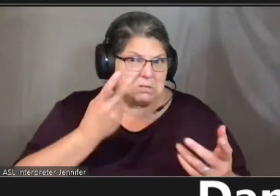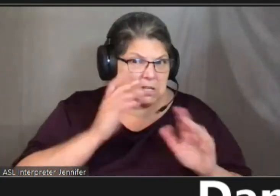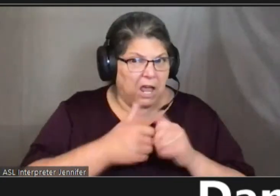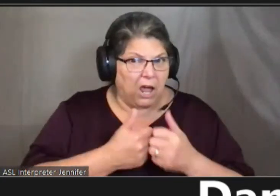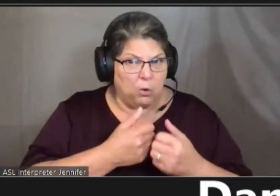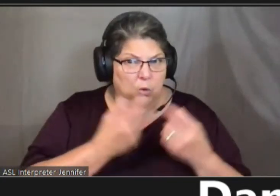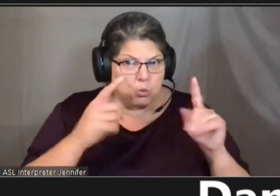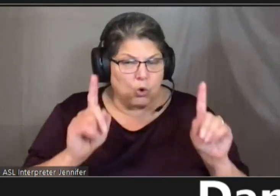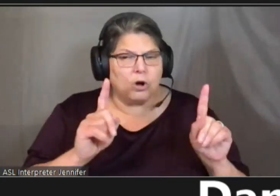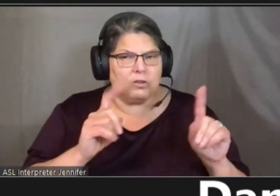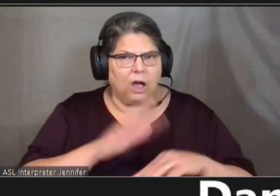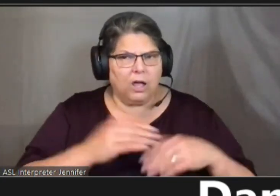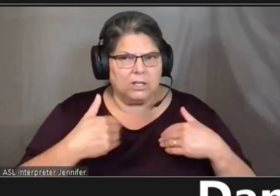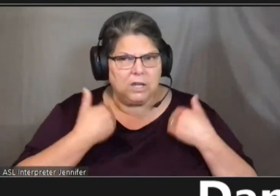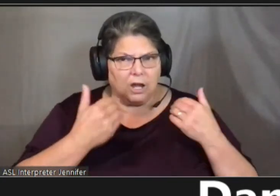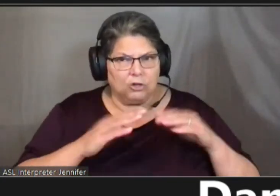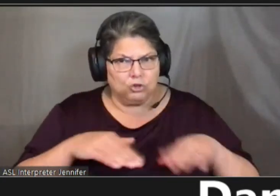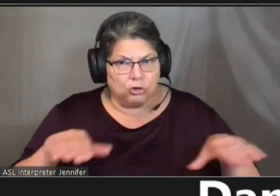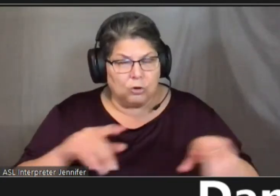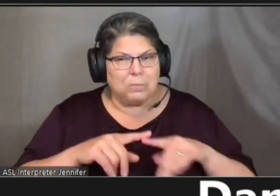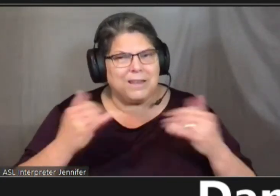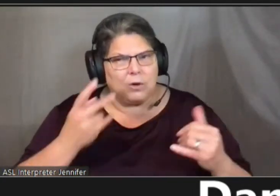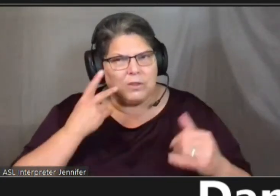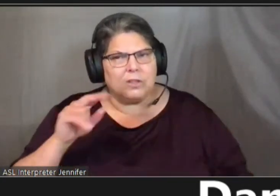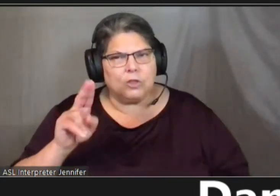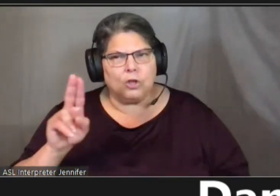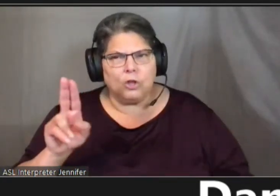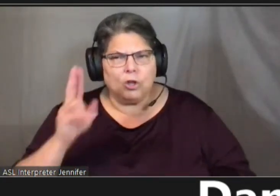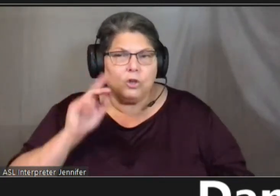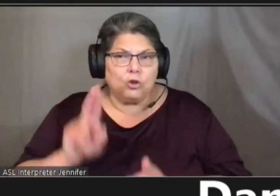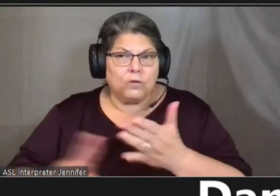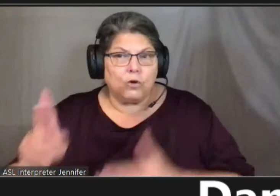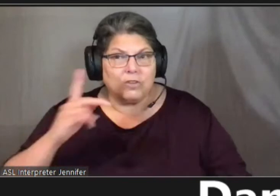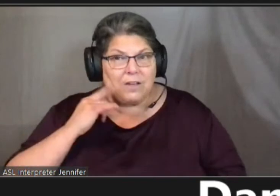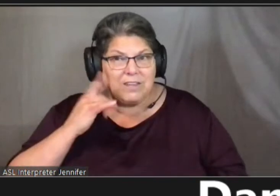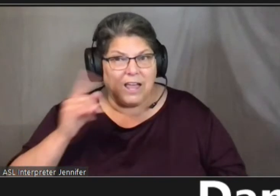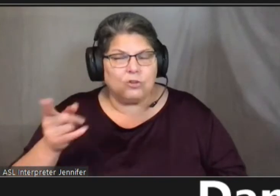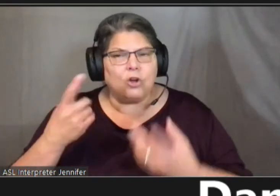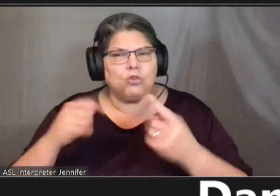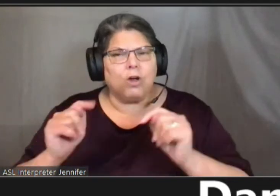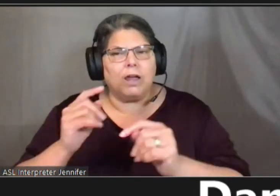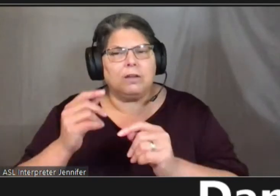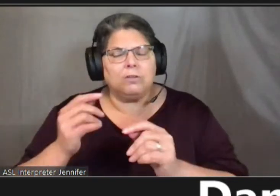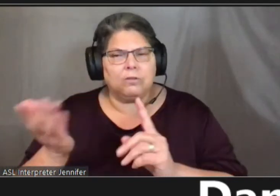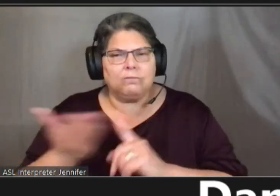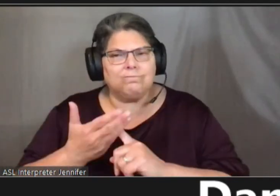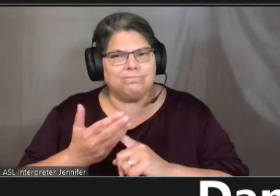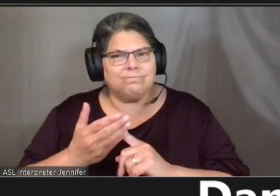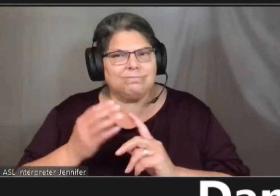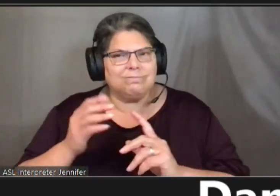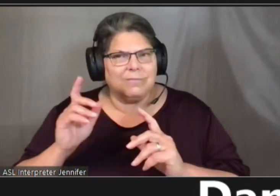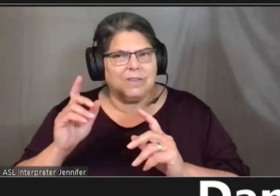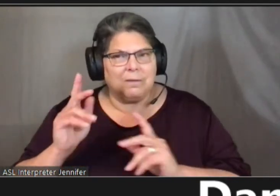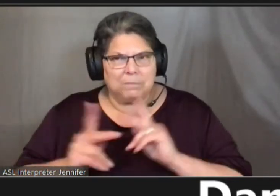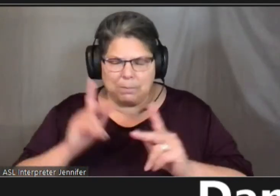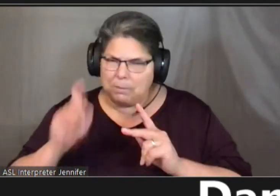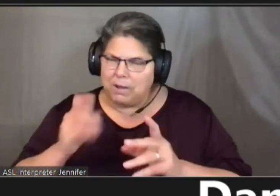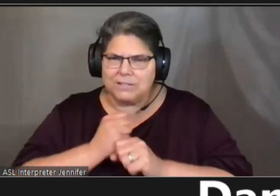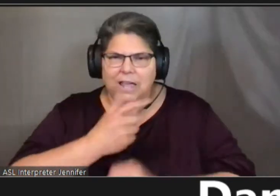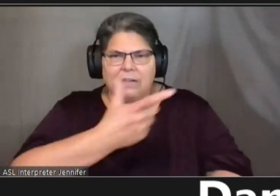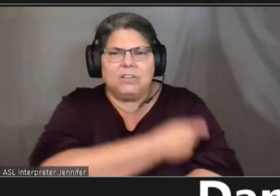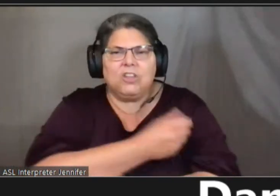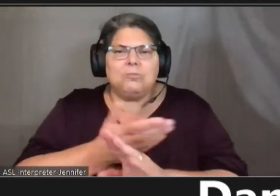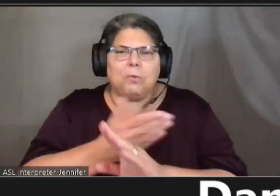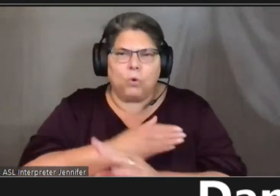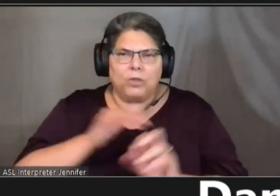a lot of the UCs are trying to get it mandated for vaccines prior to people, returning in the fall. Do you see